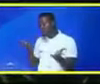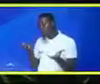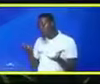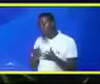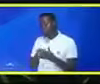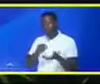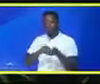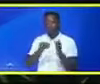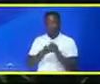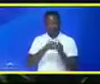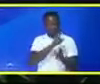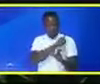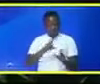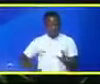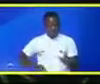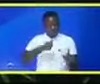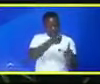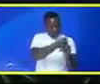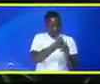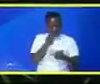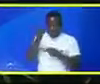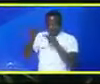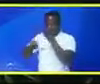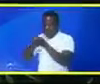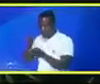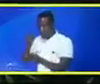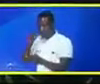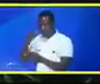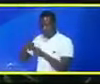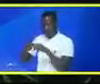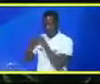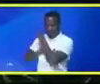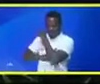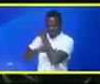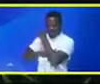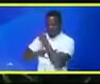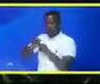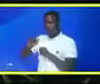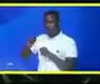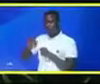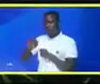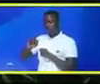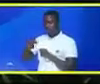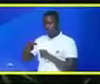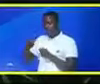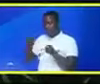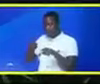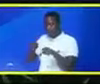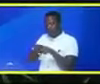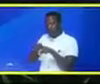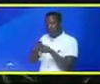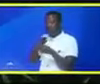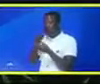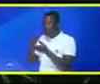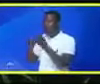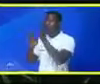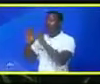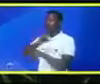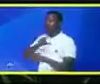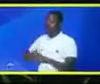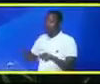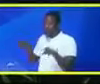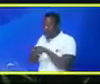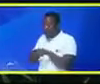says, and the Lord visited Sarah as he had said, and the Lord did unto Sarah as he